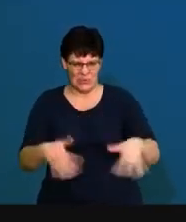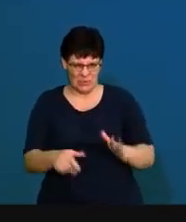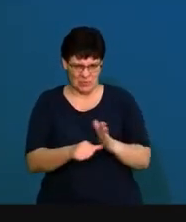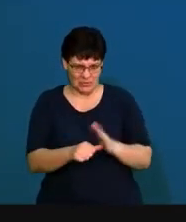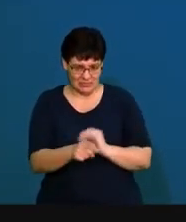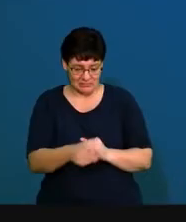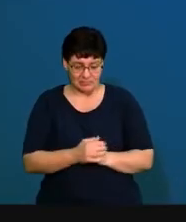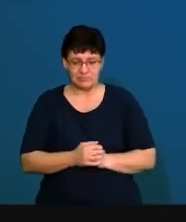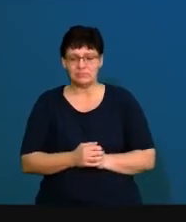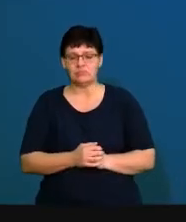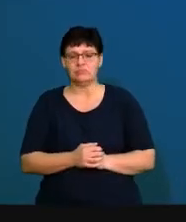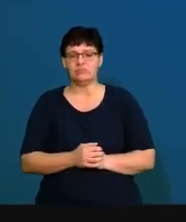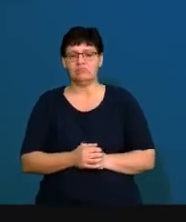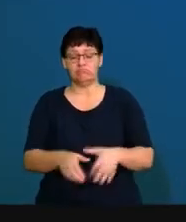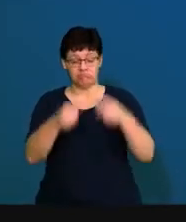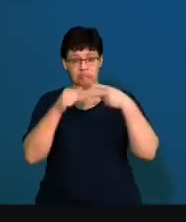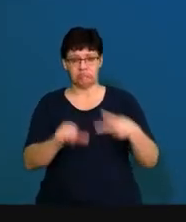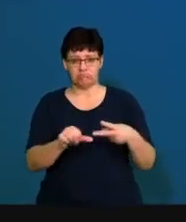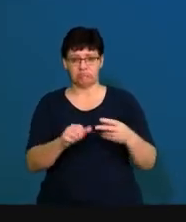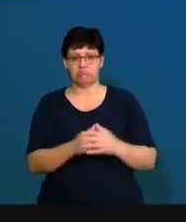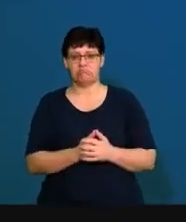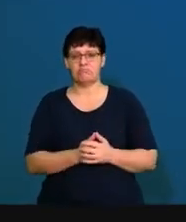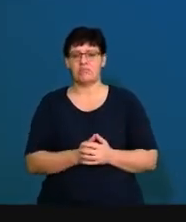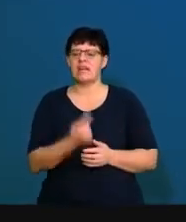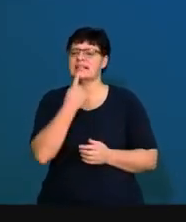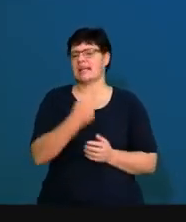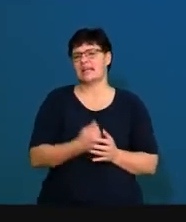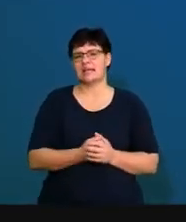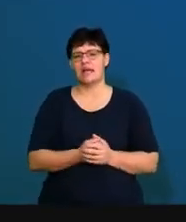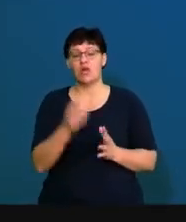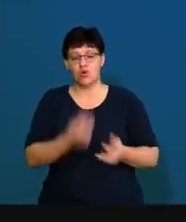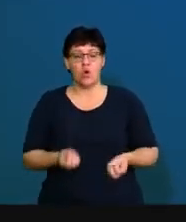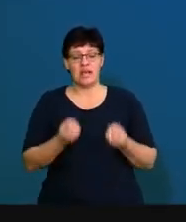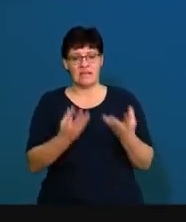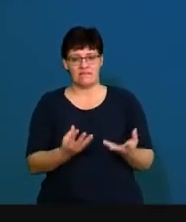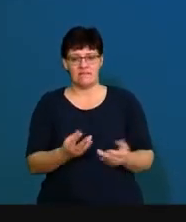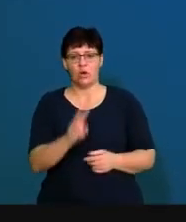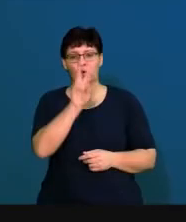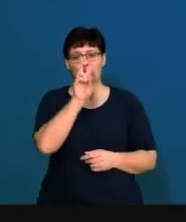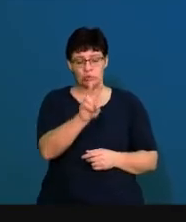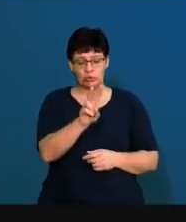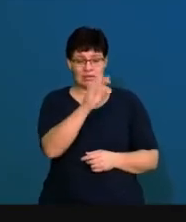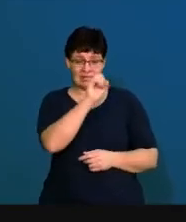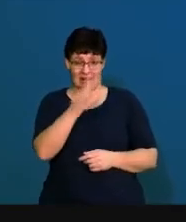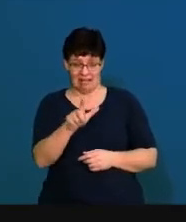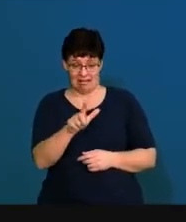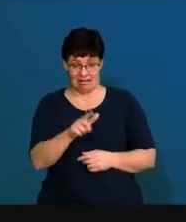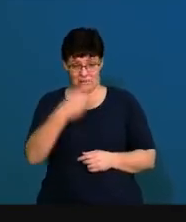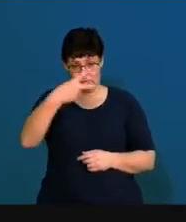problem. Okay, now let's look at a scenario of saying, okay, you are given 2 electrochemical